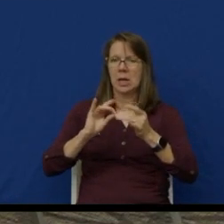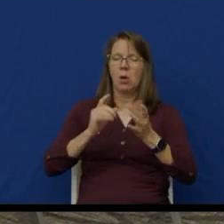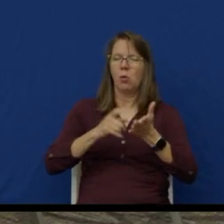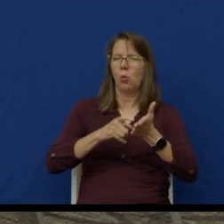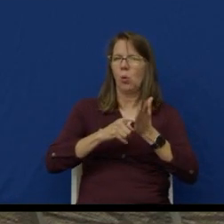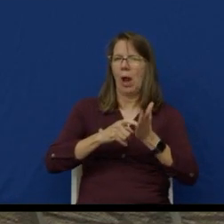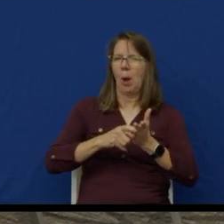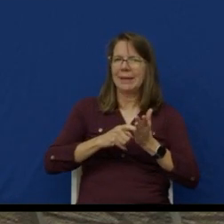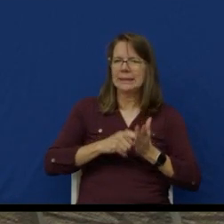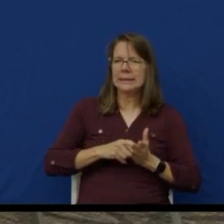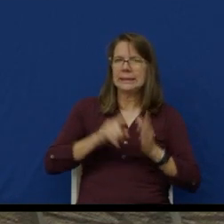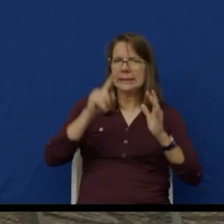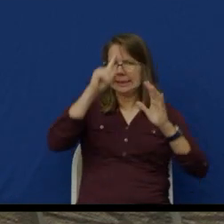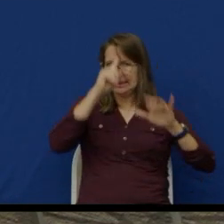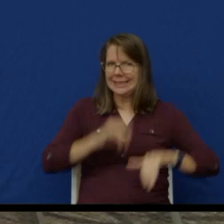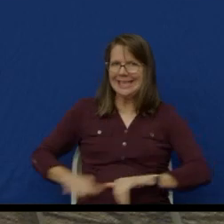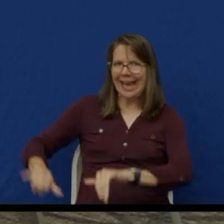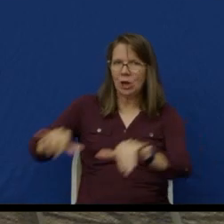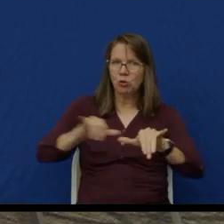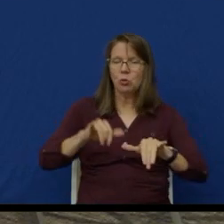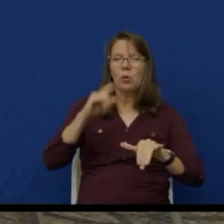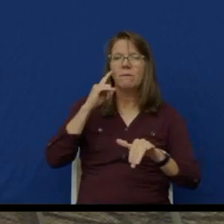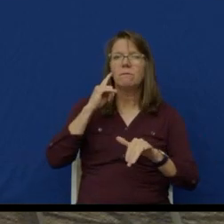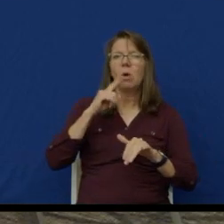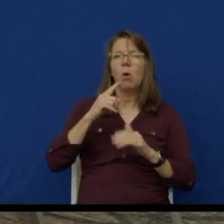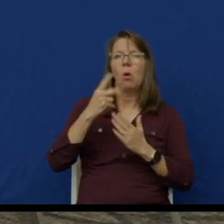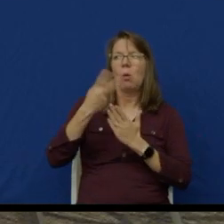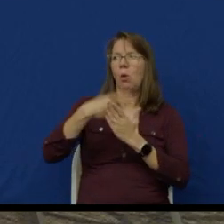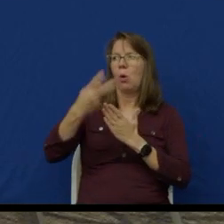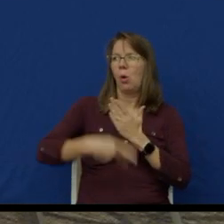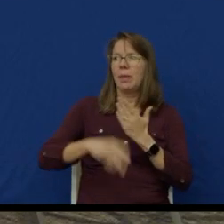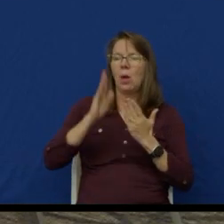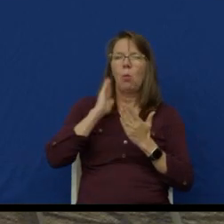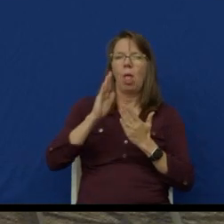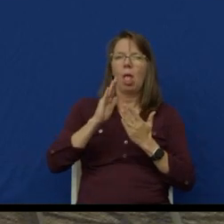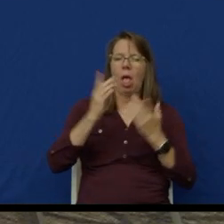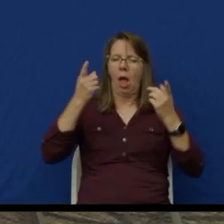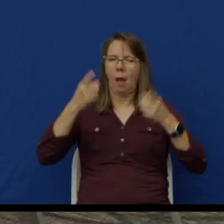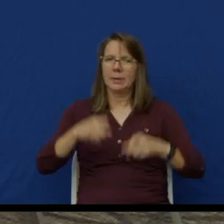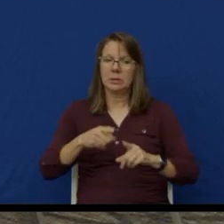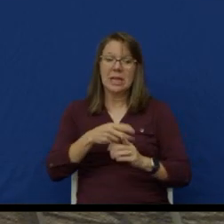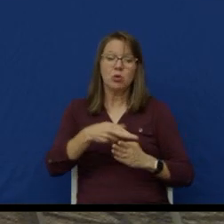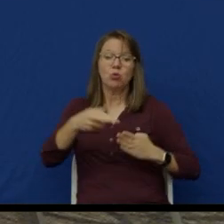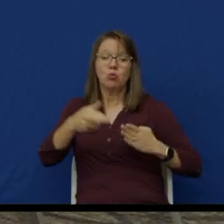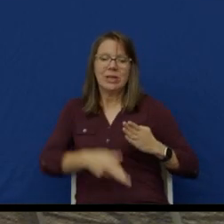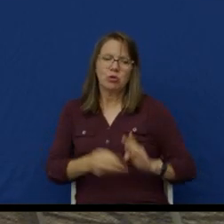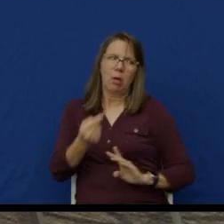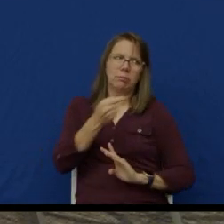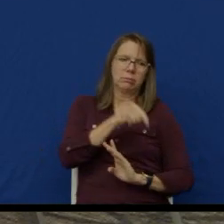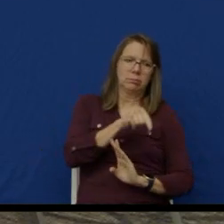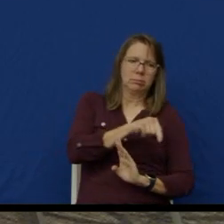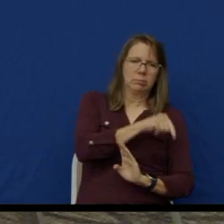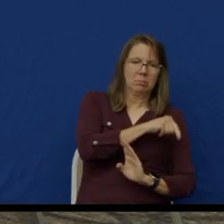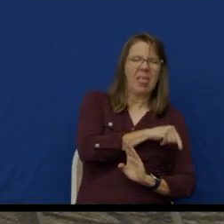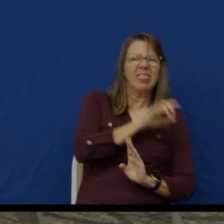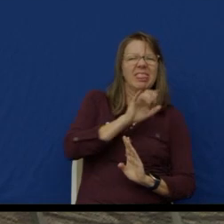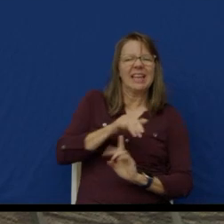requirements for the programs that will come from the programs. That's the best